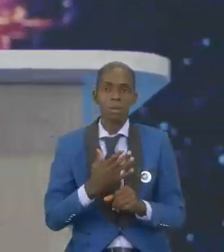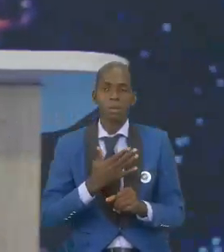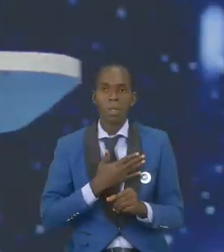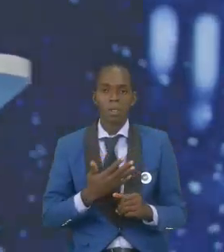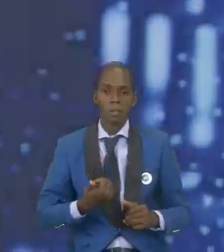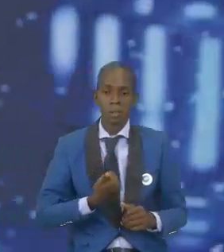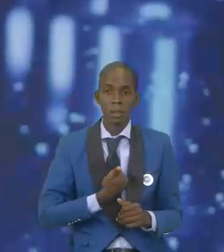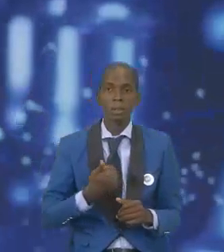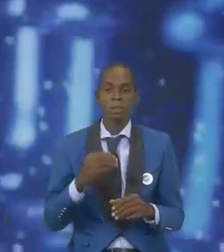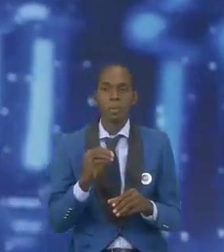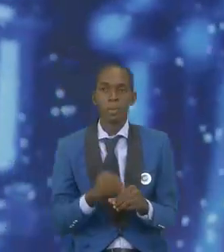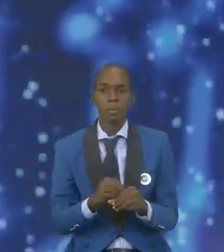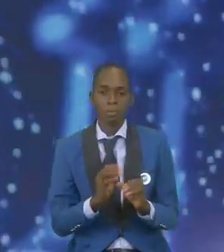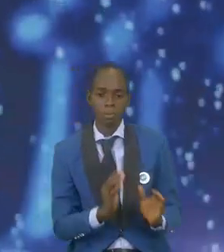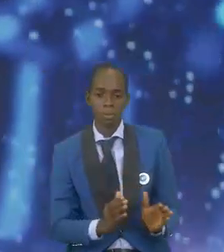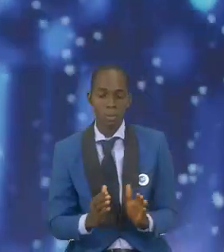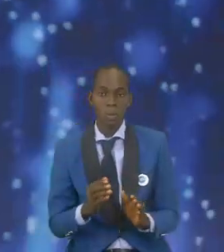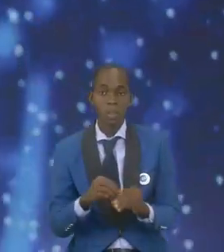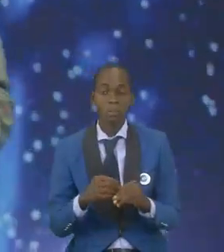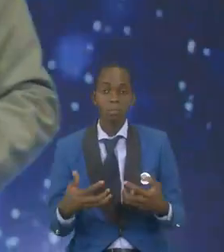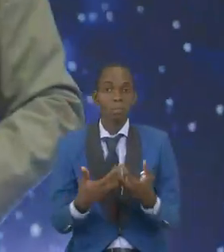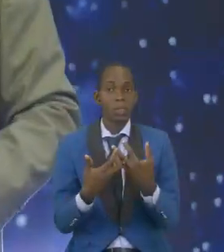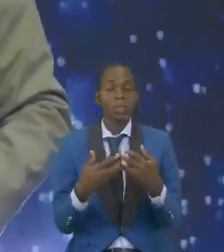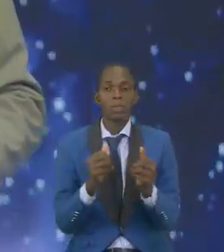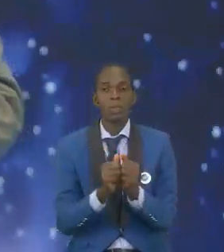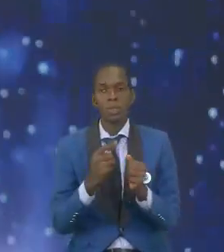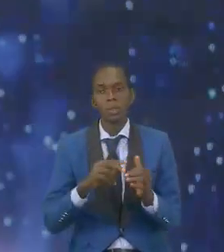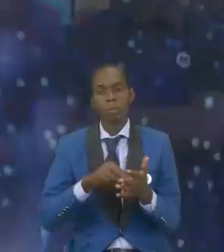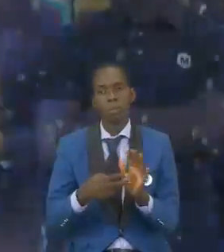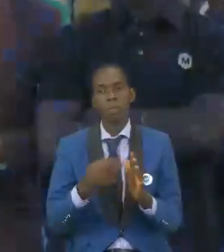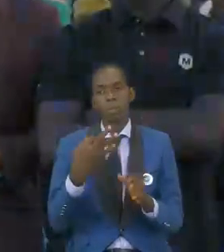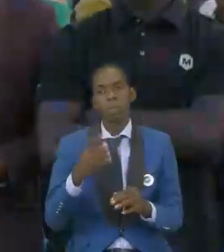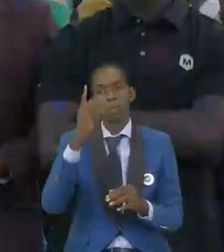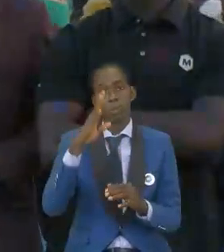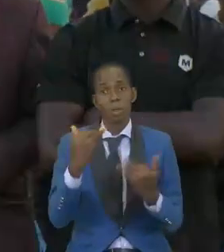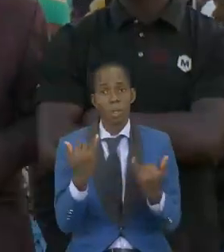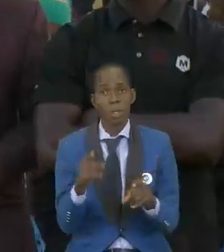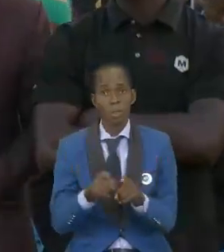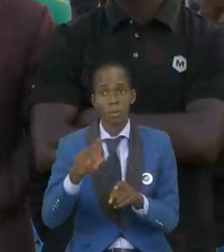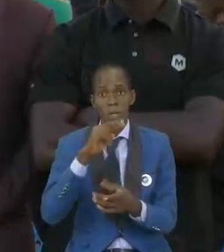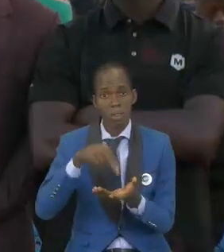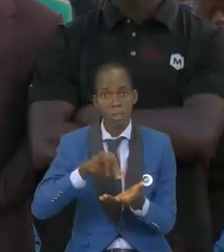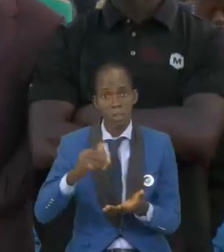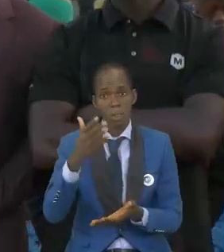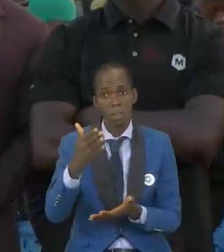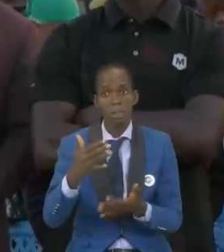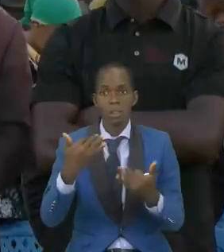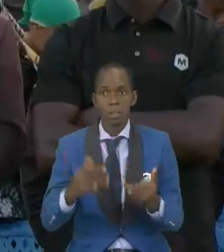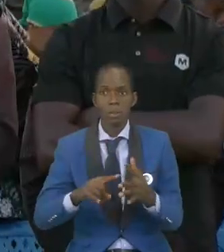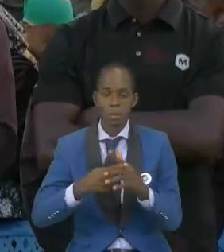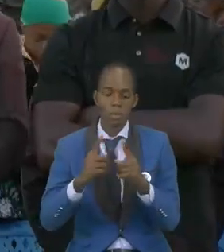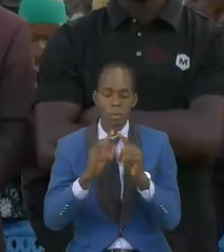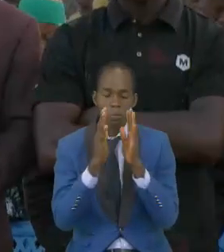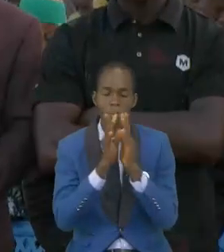on standing. Open your mouth and pray unto the Lord. Pray and tell the Lord,